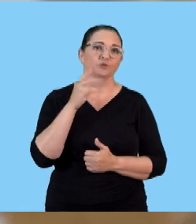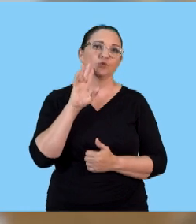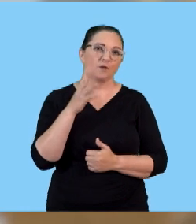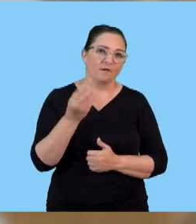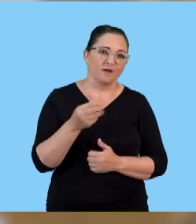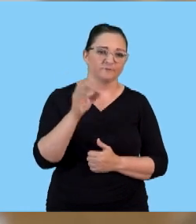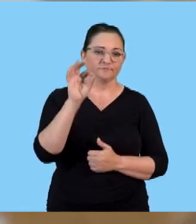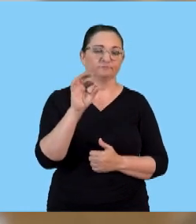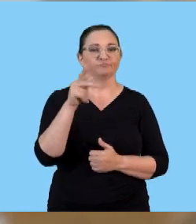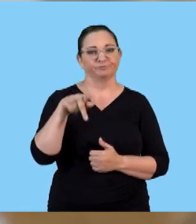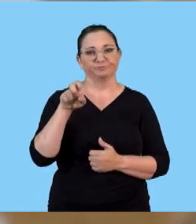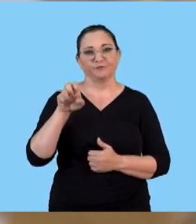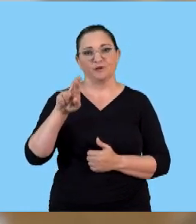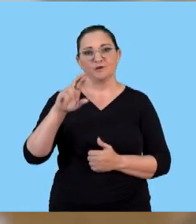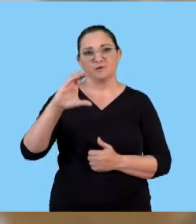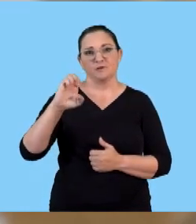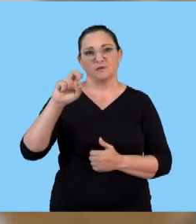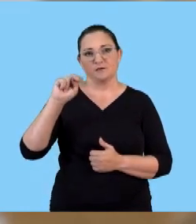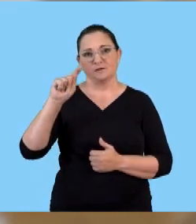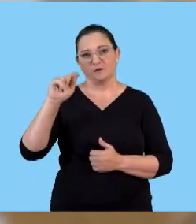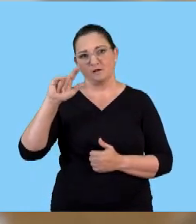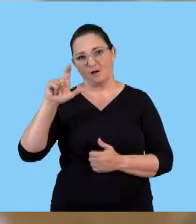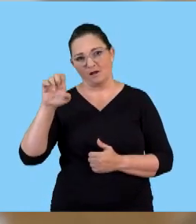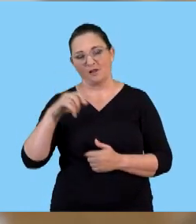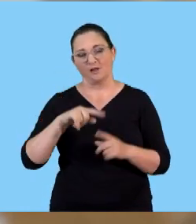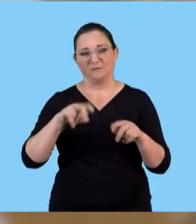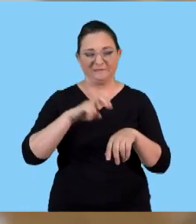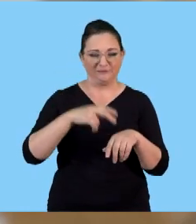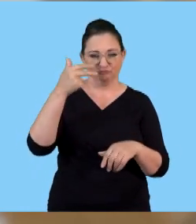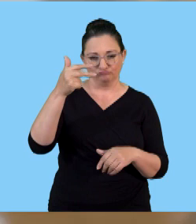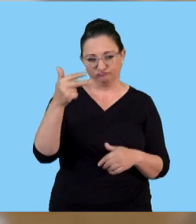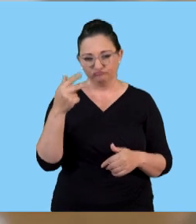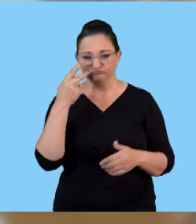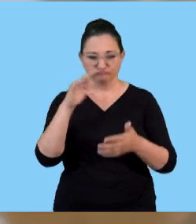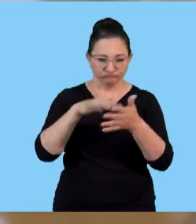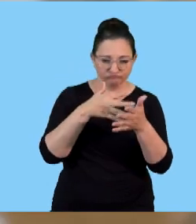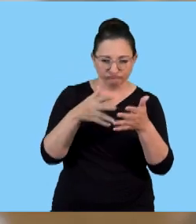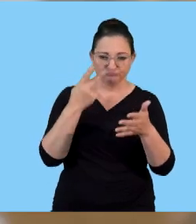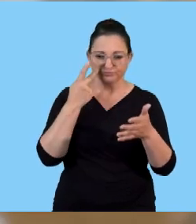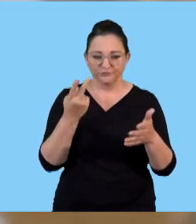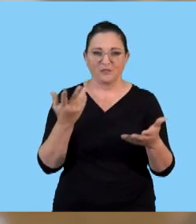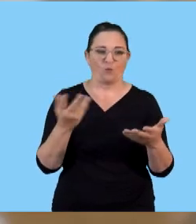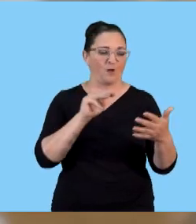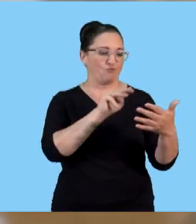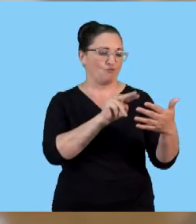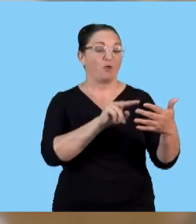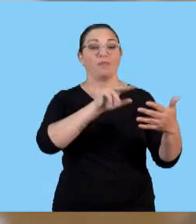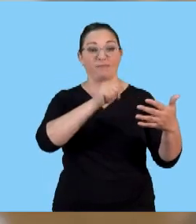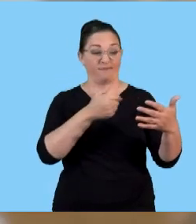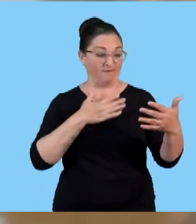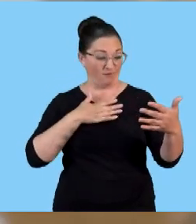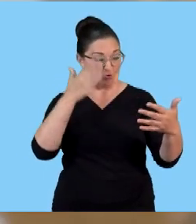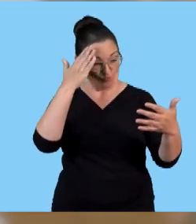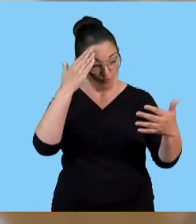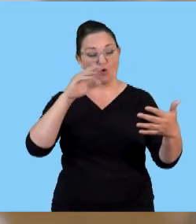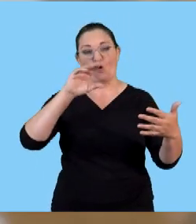we have the percentile. So it's very important that you know exactly how to interpret it, to familiarize yourself with it first before you